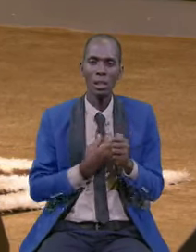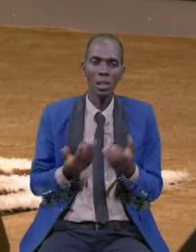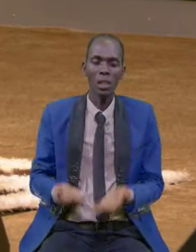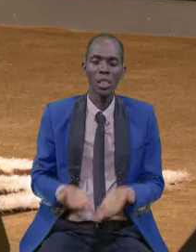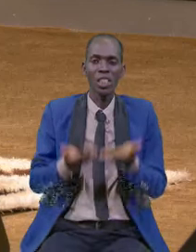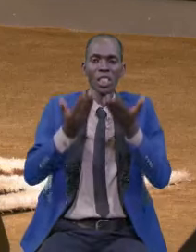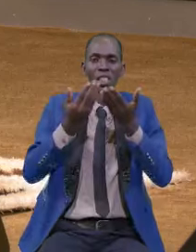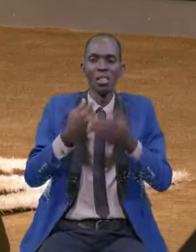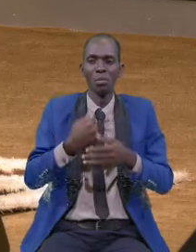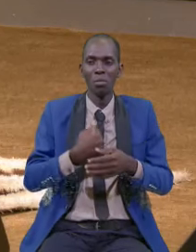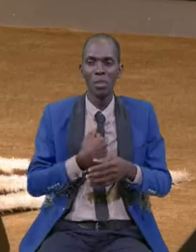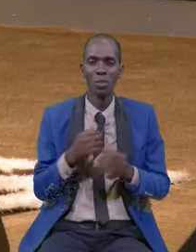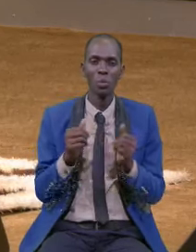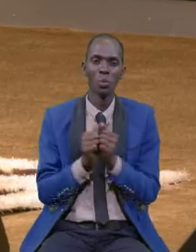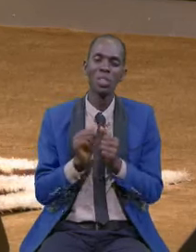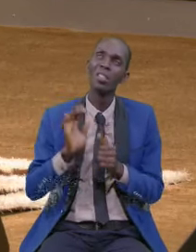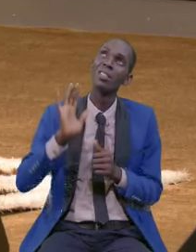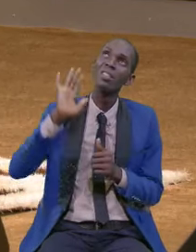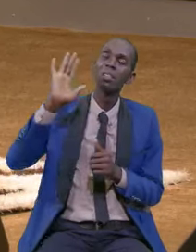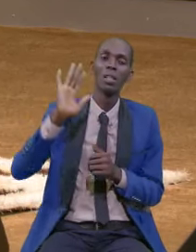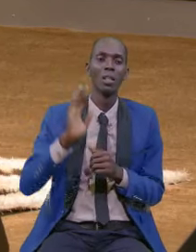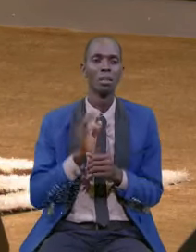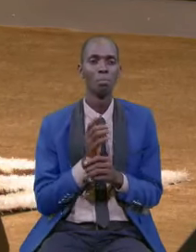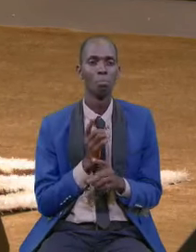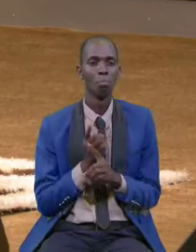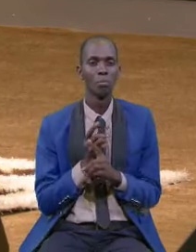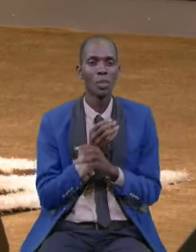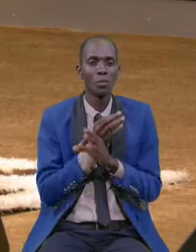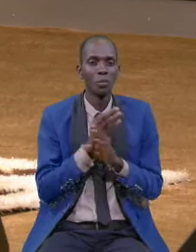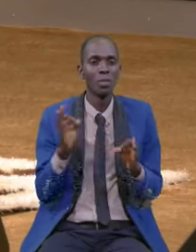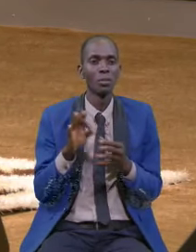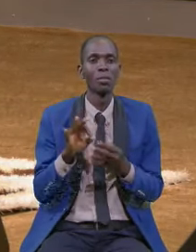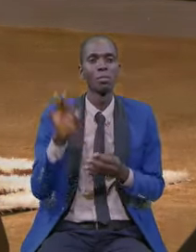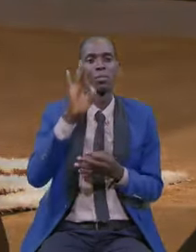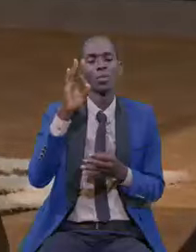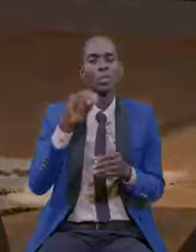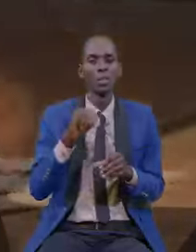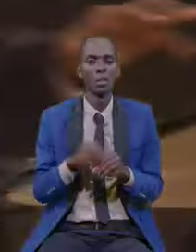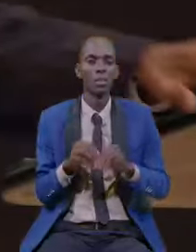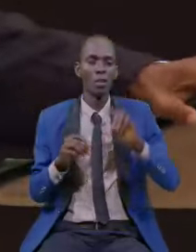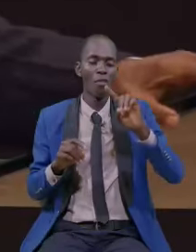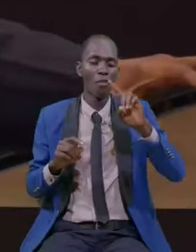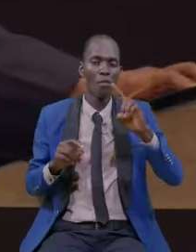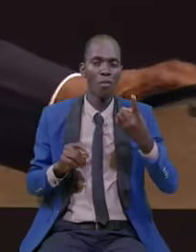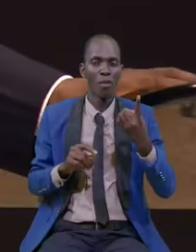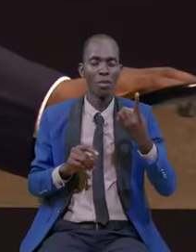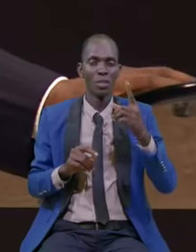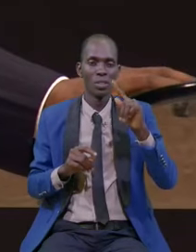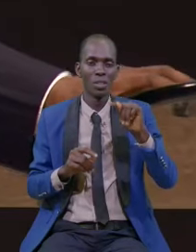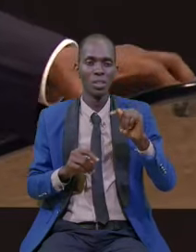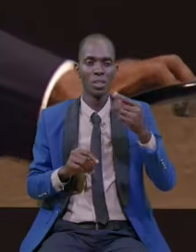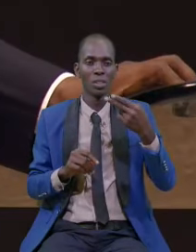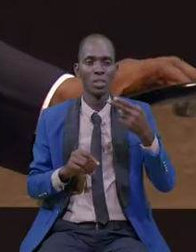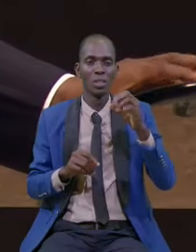thy right spirit. 1 Corinthians chapter 9, reading from verse